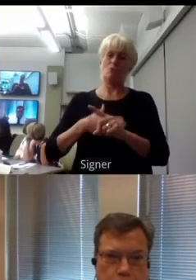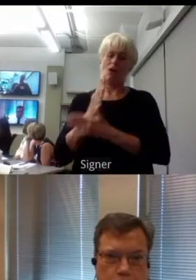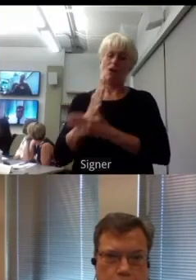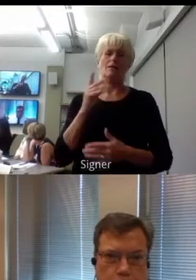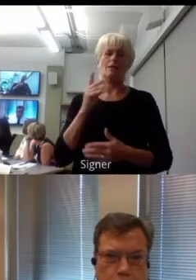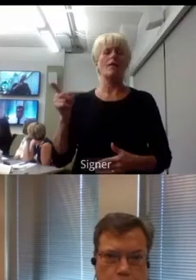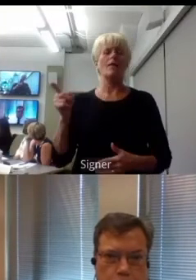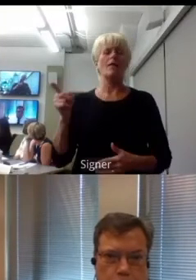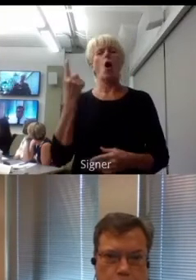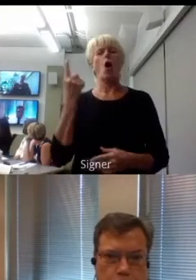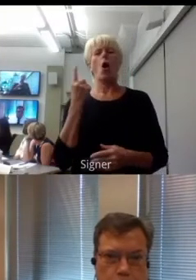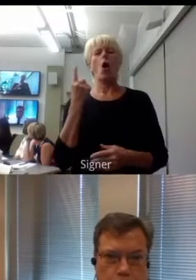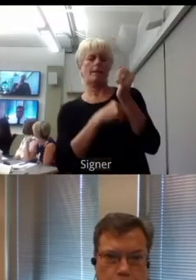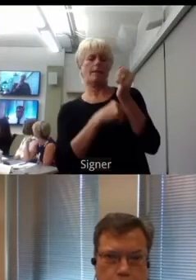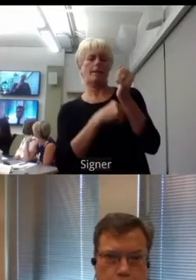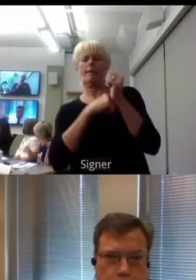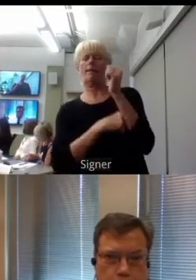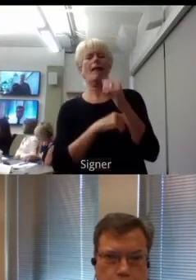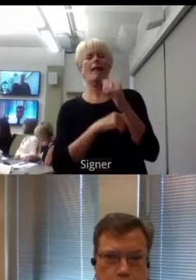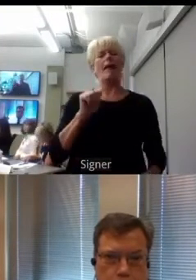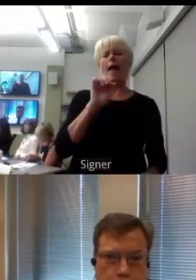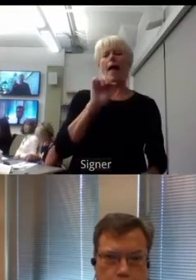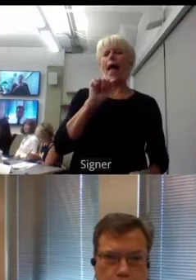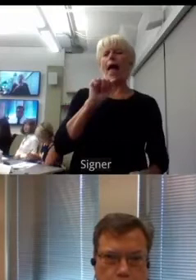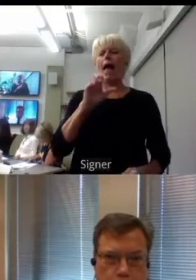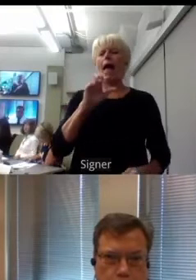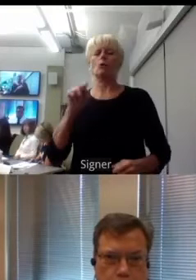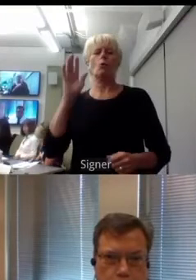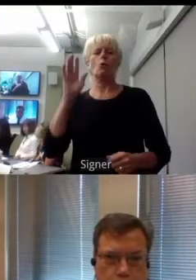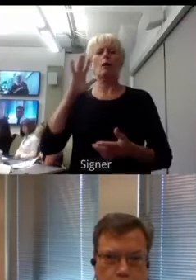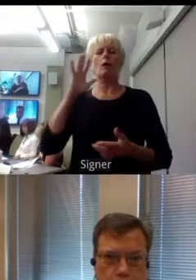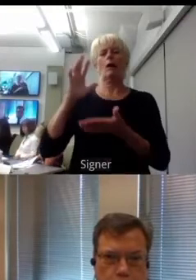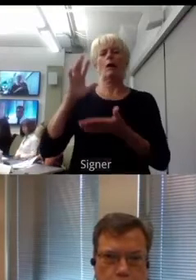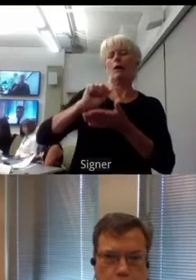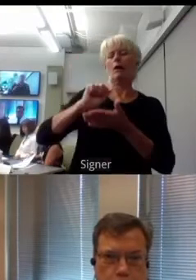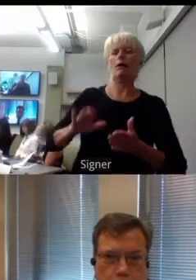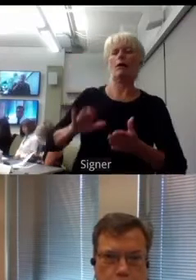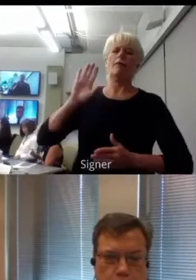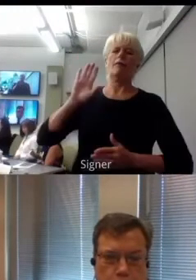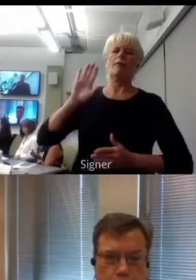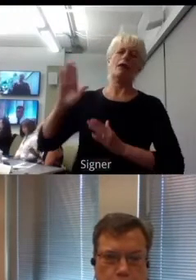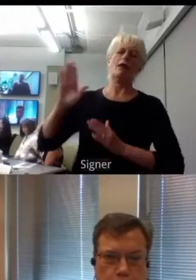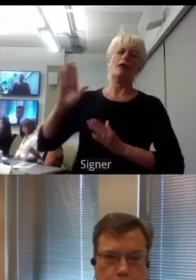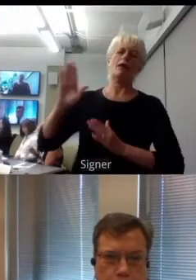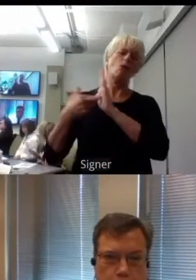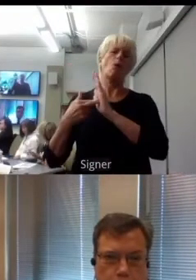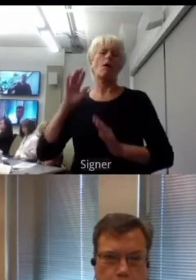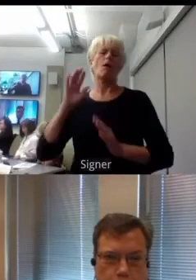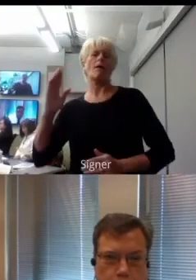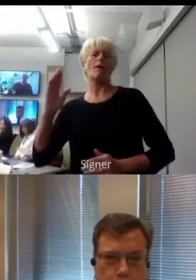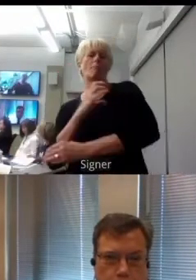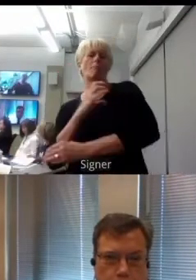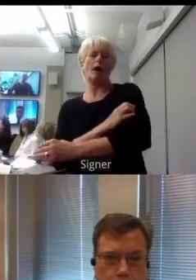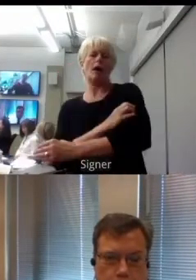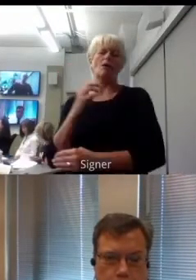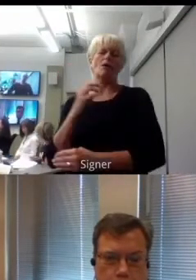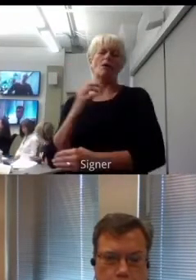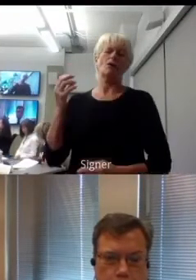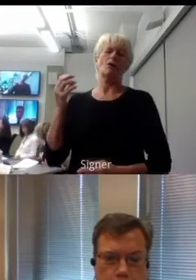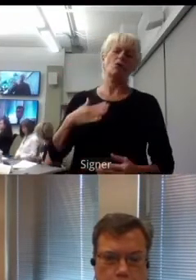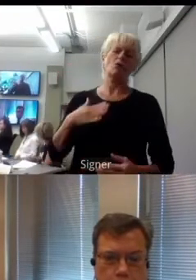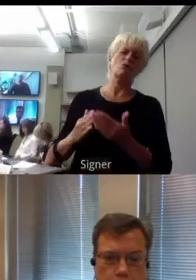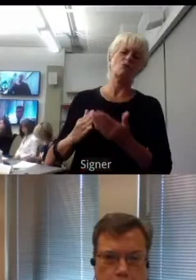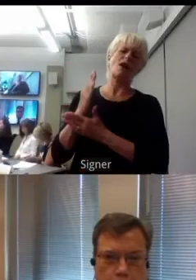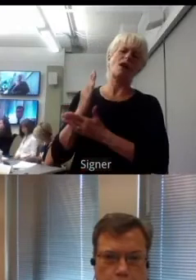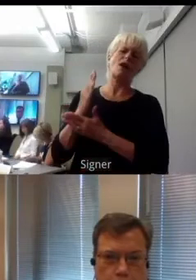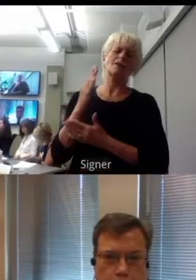take away from the role and power of the Human Rights Commission. And I think in some other provincial jurisdictions, some